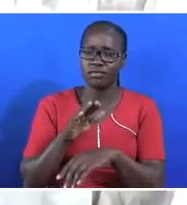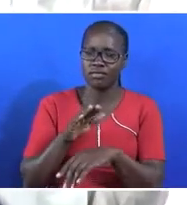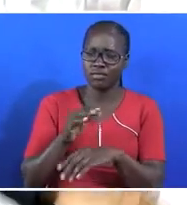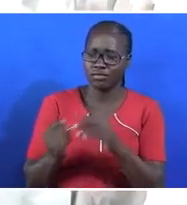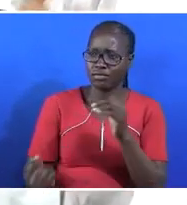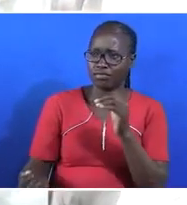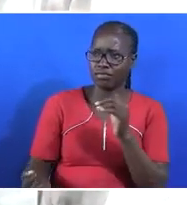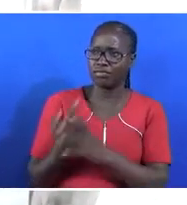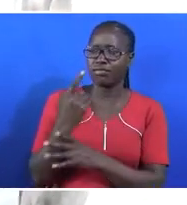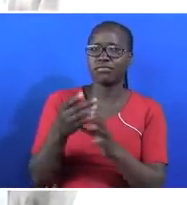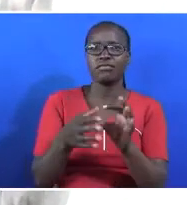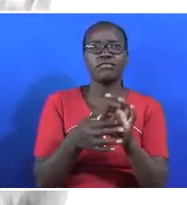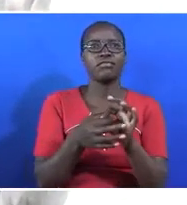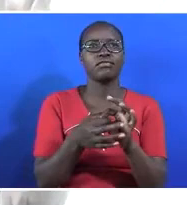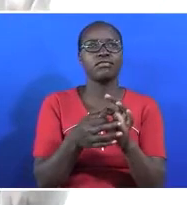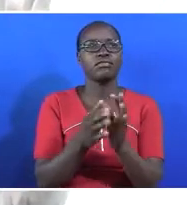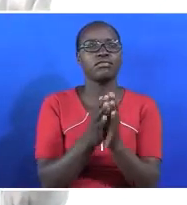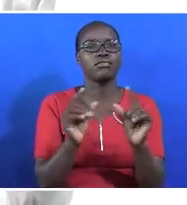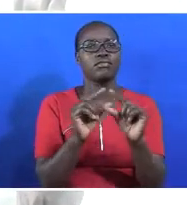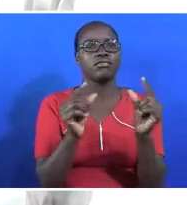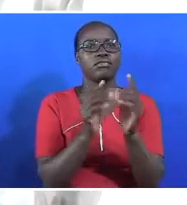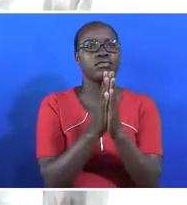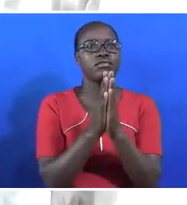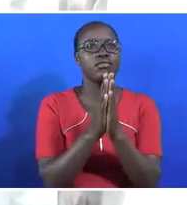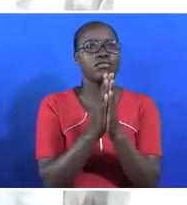and joined the throng that we were praying with.